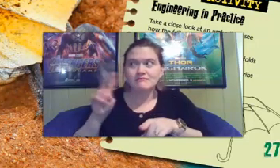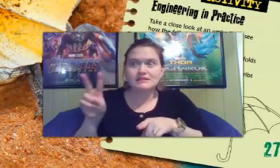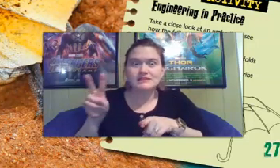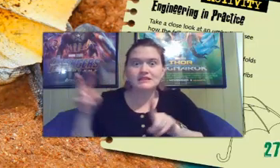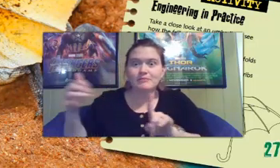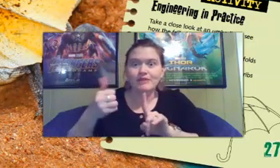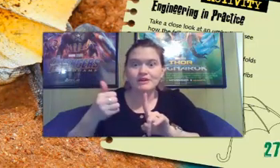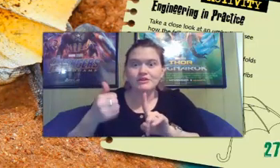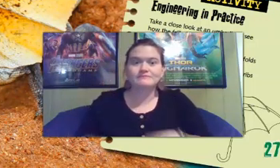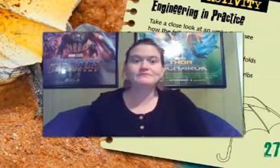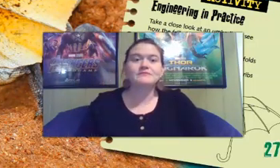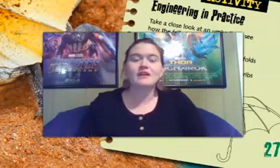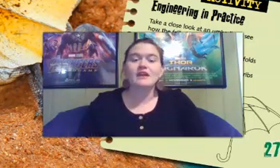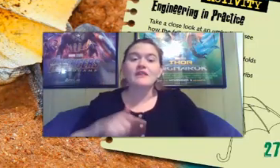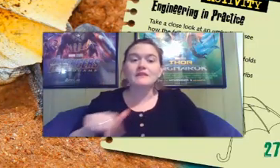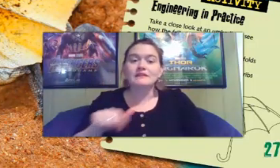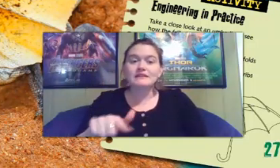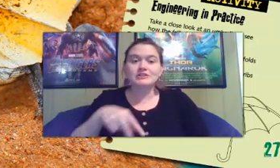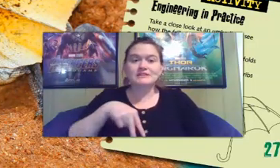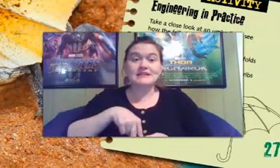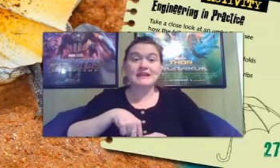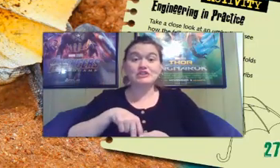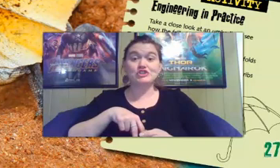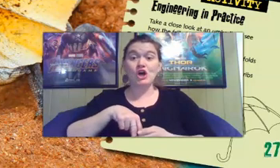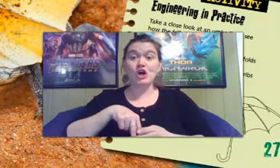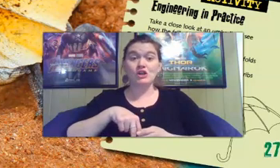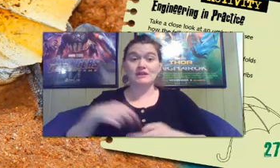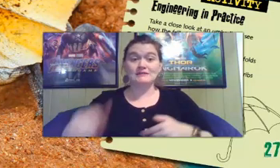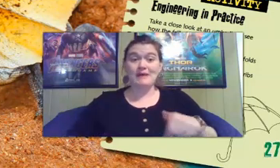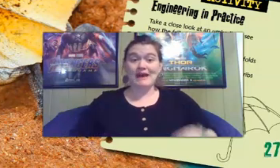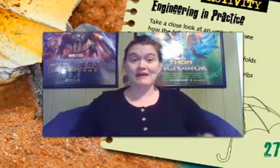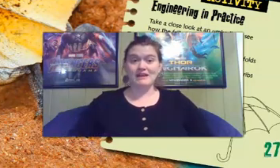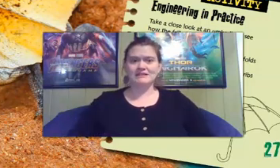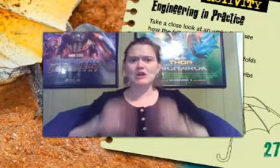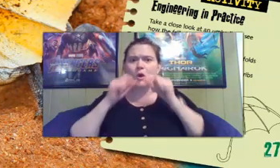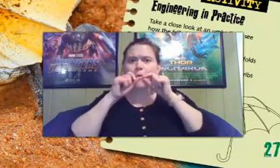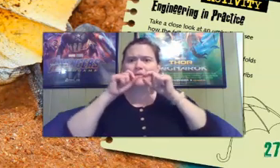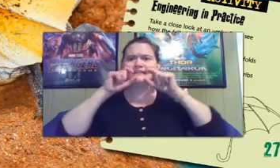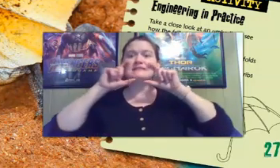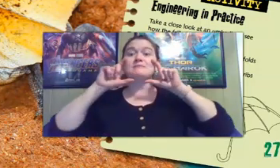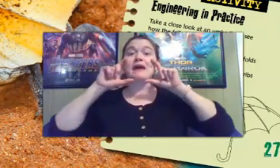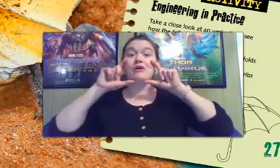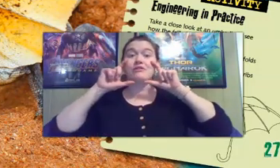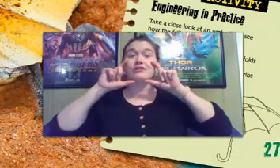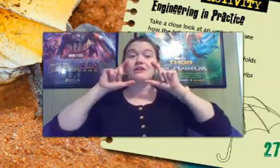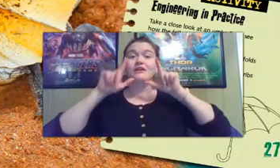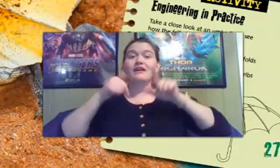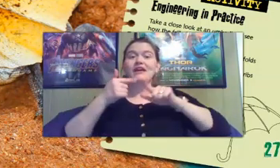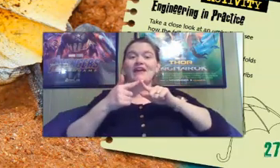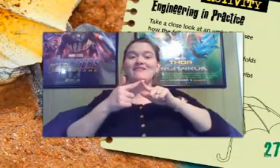Suddenly, it sees a predator. The lizard stands tall on its back legs. It opens its